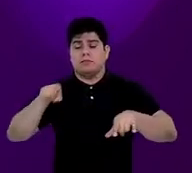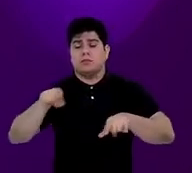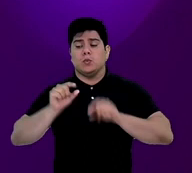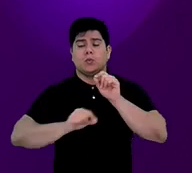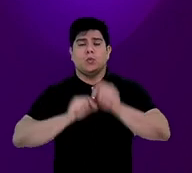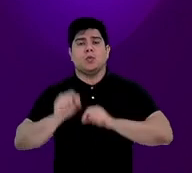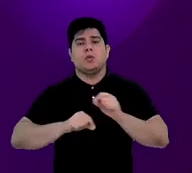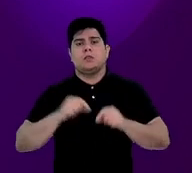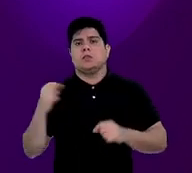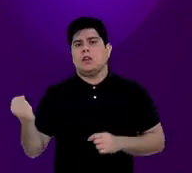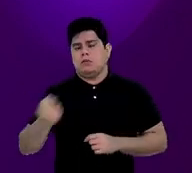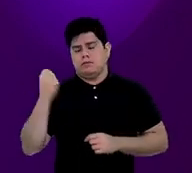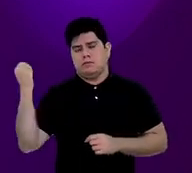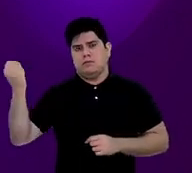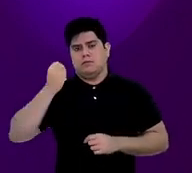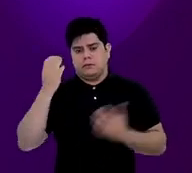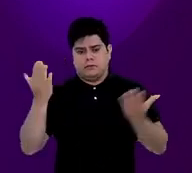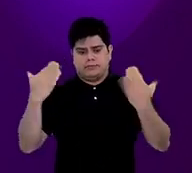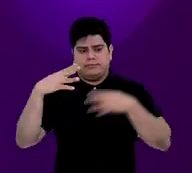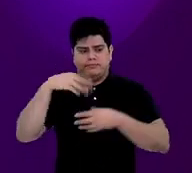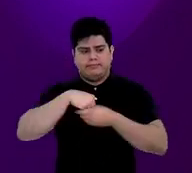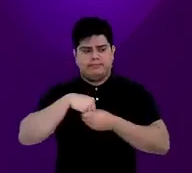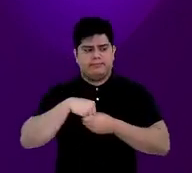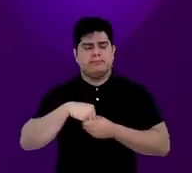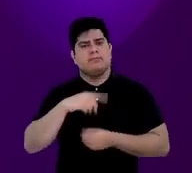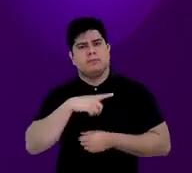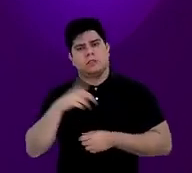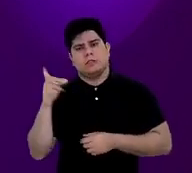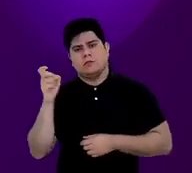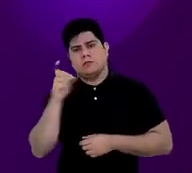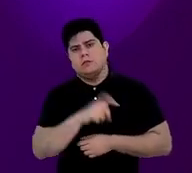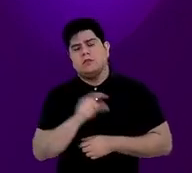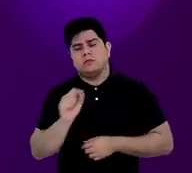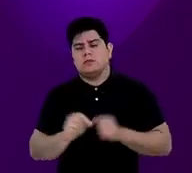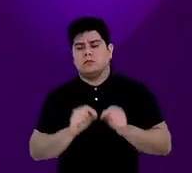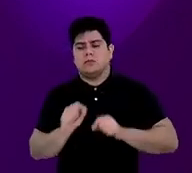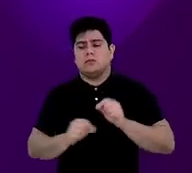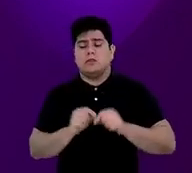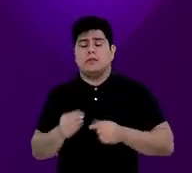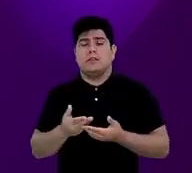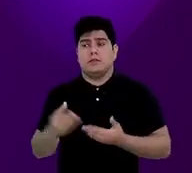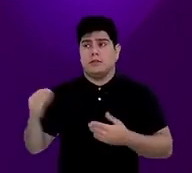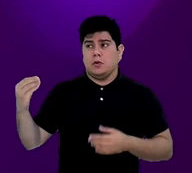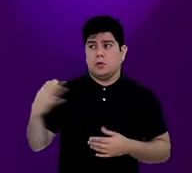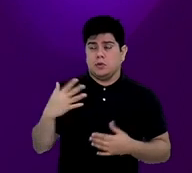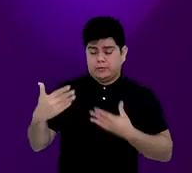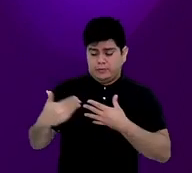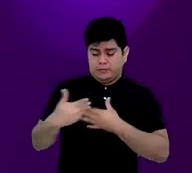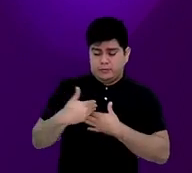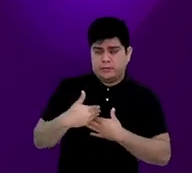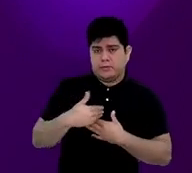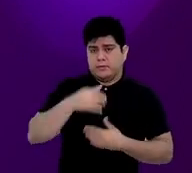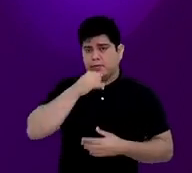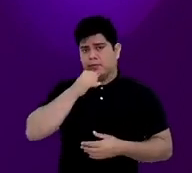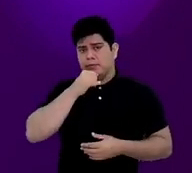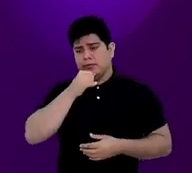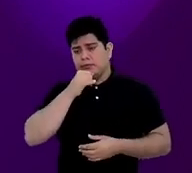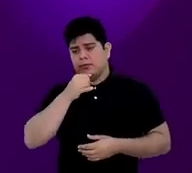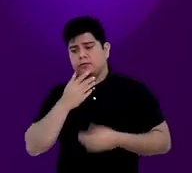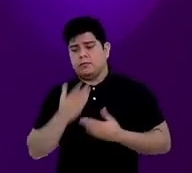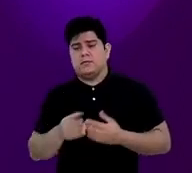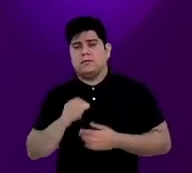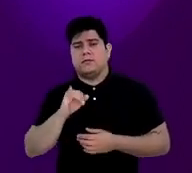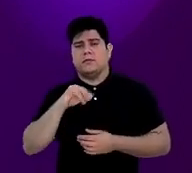get the light in, but lung inflammation, heart attack, kidney failure, bone marrow